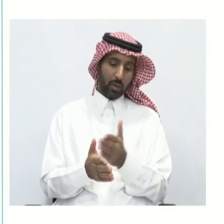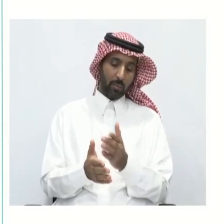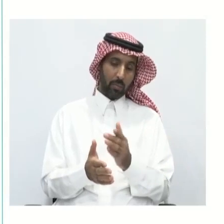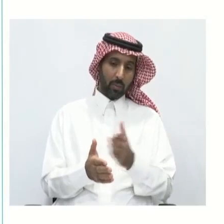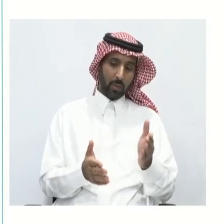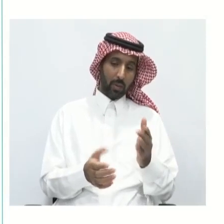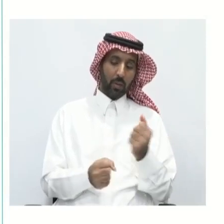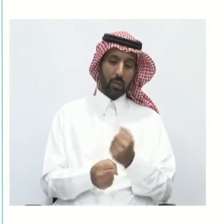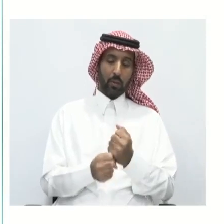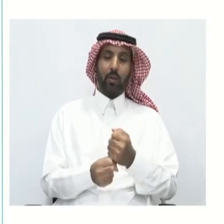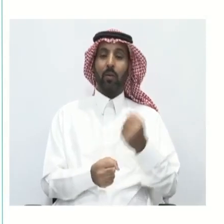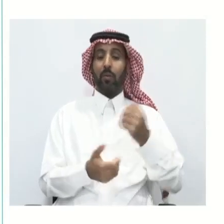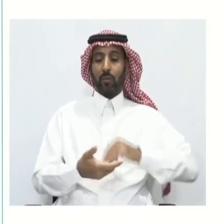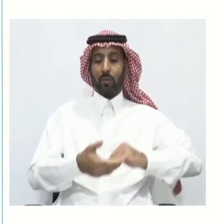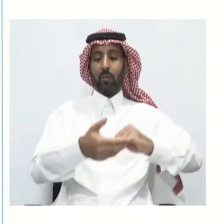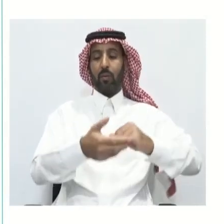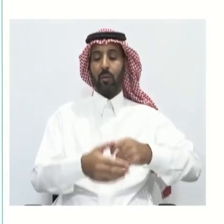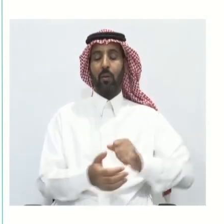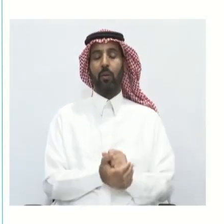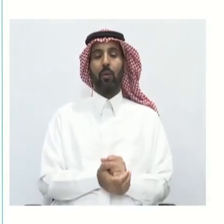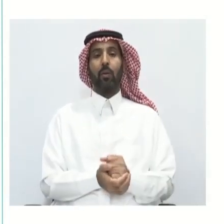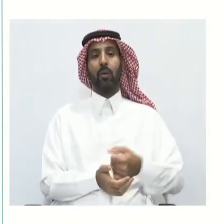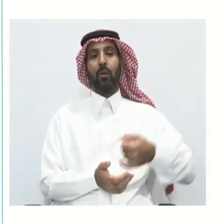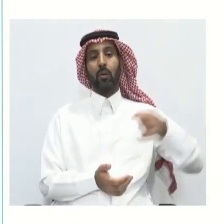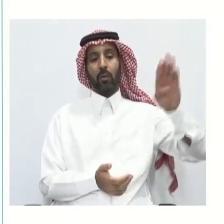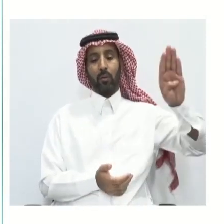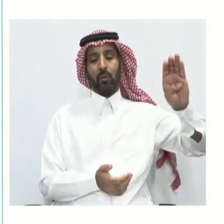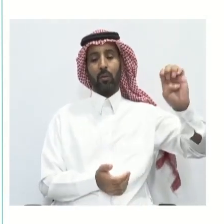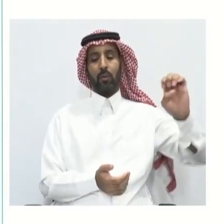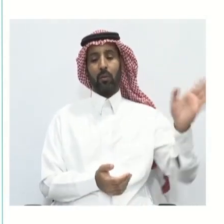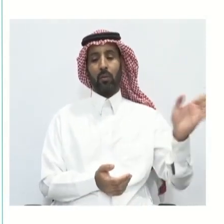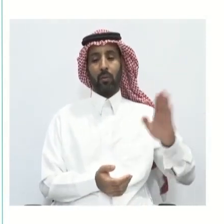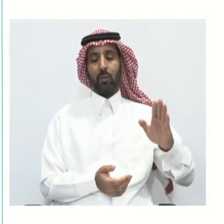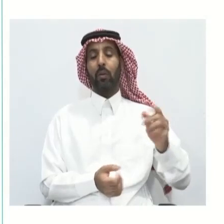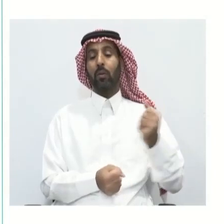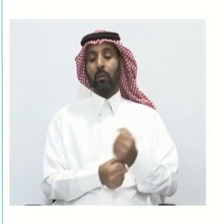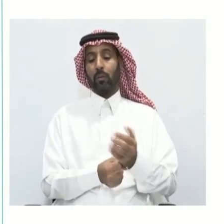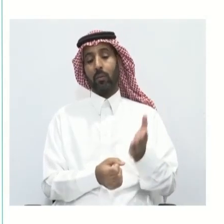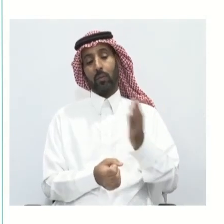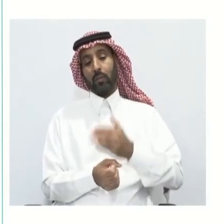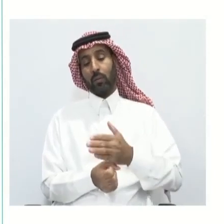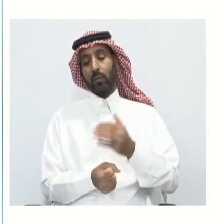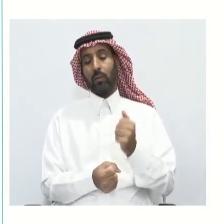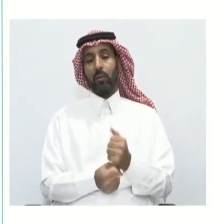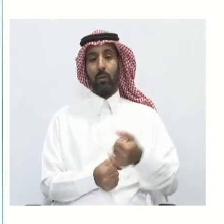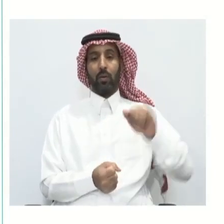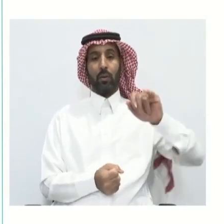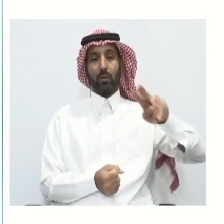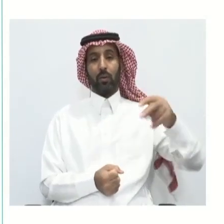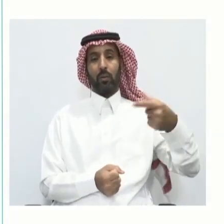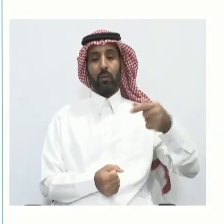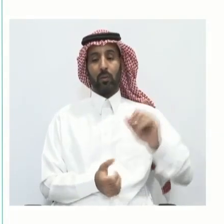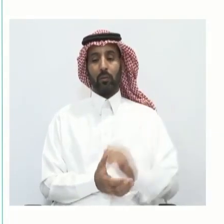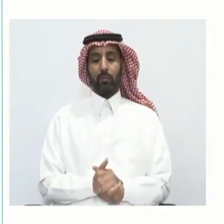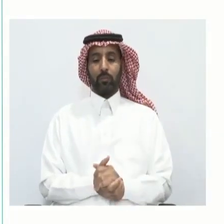plus the verb with the ing. He is going, they are going, I am going, form of